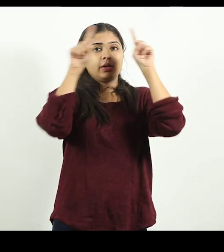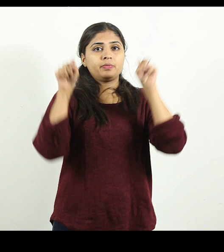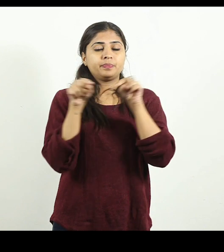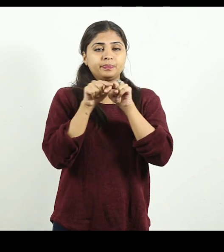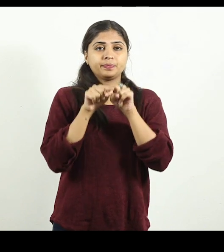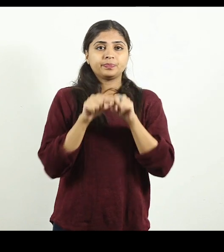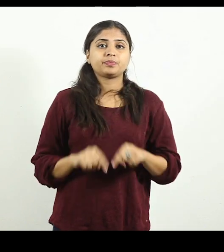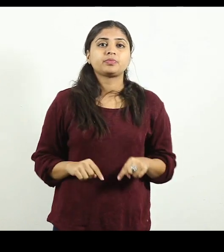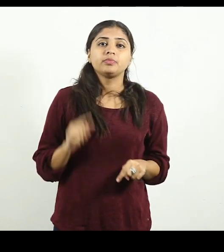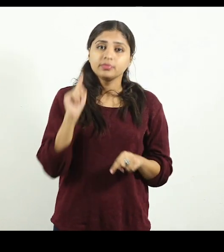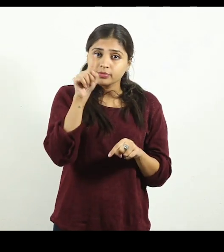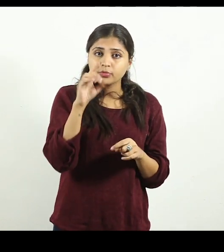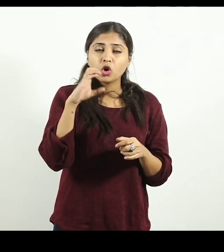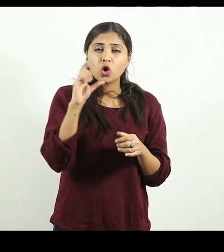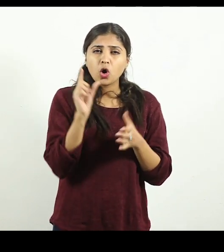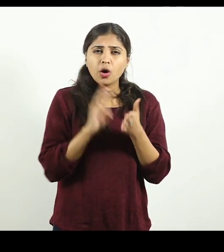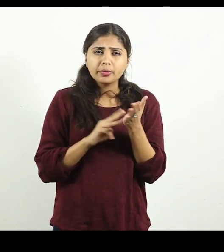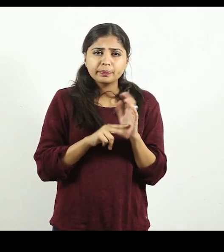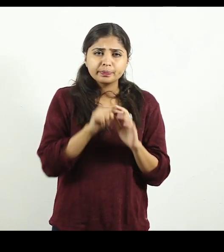that you want to sort.